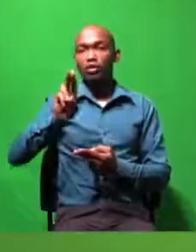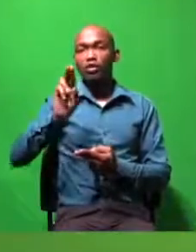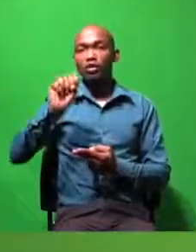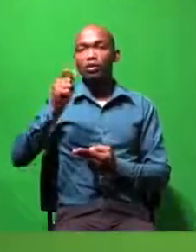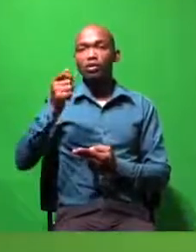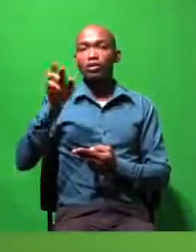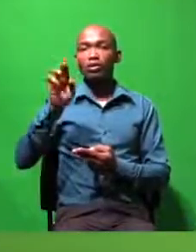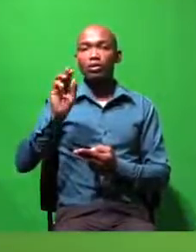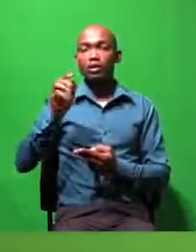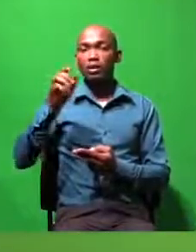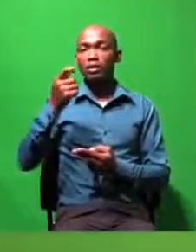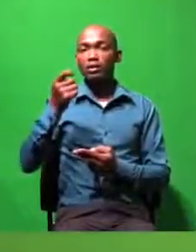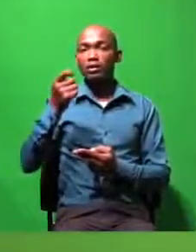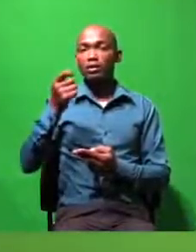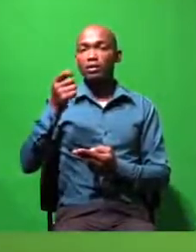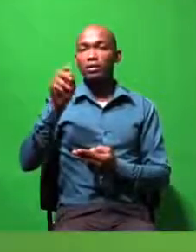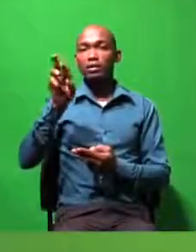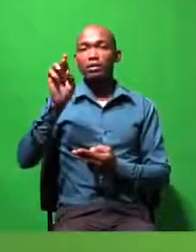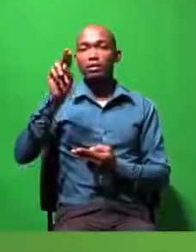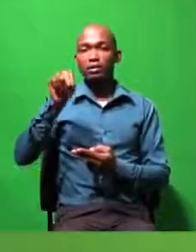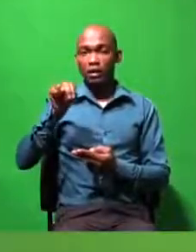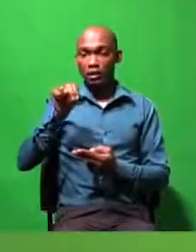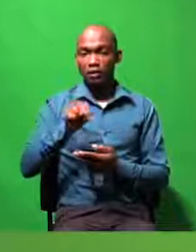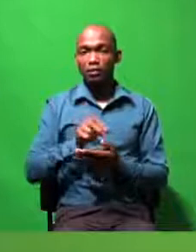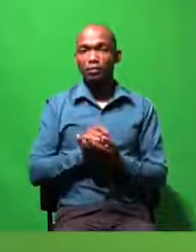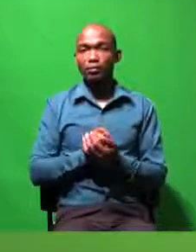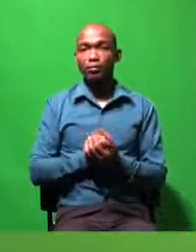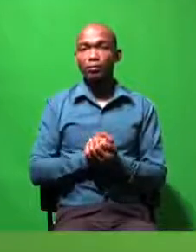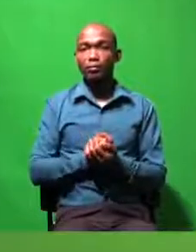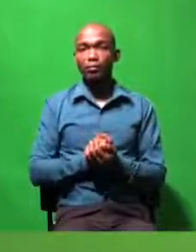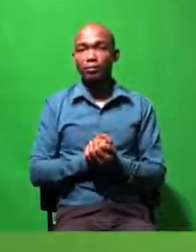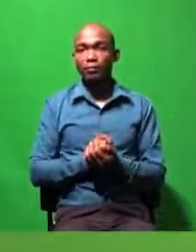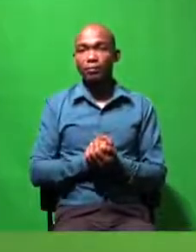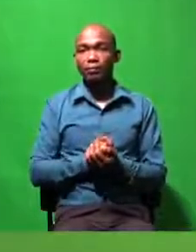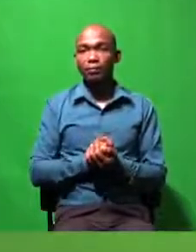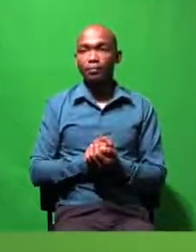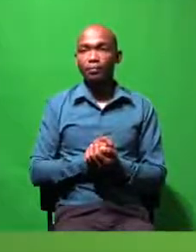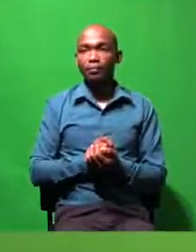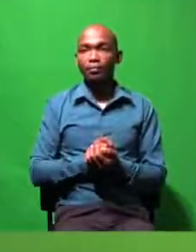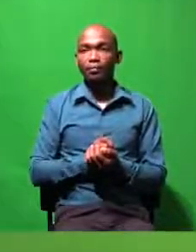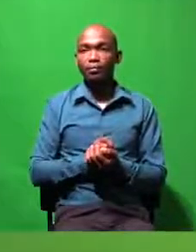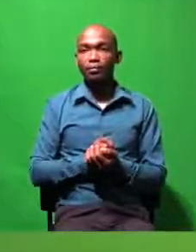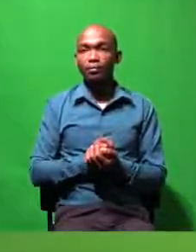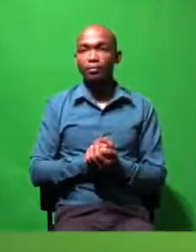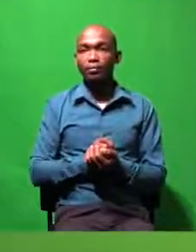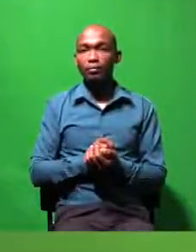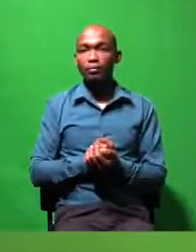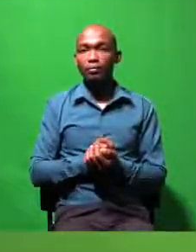turn. A quarter turn. This is also called the a quarter turn.